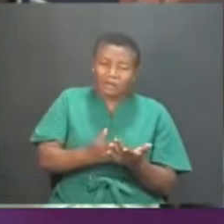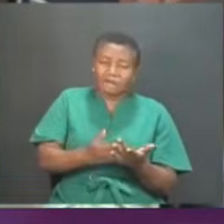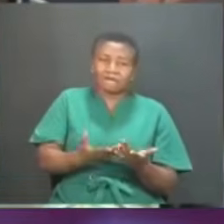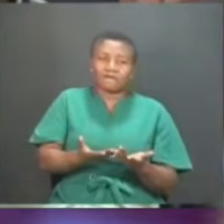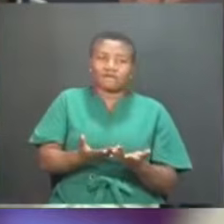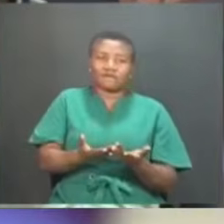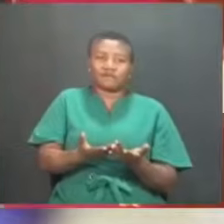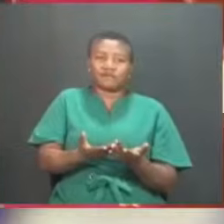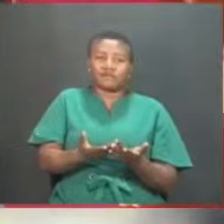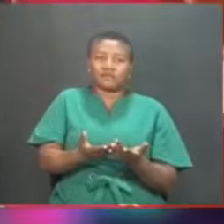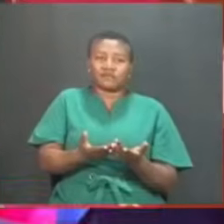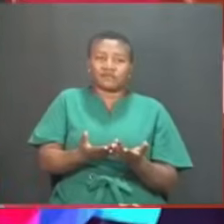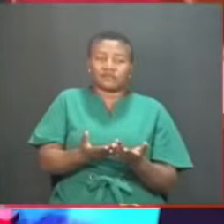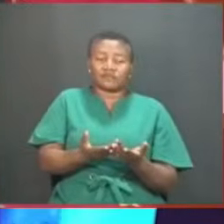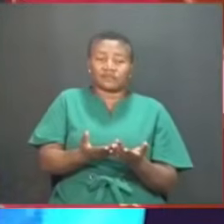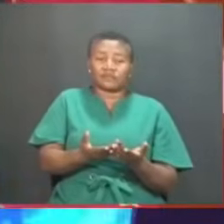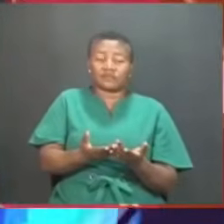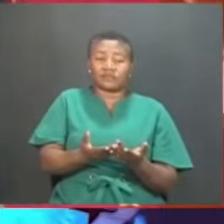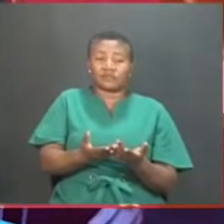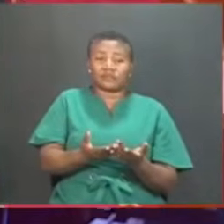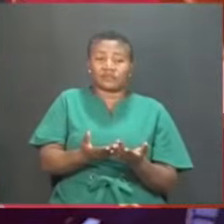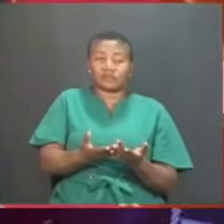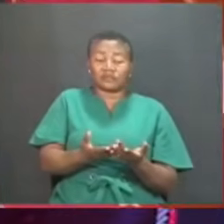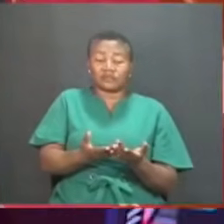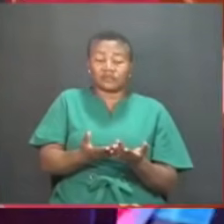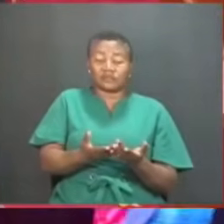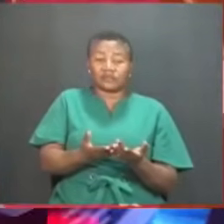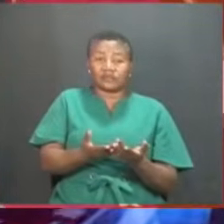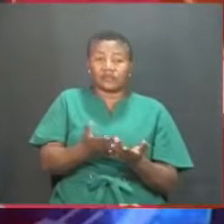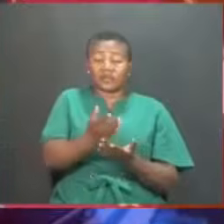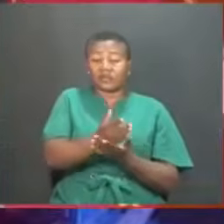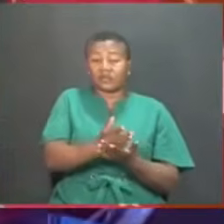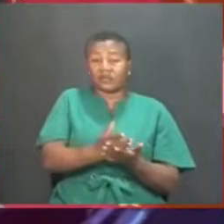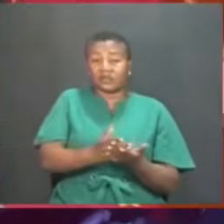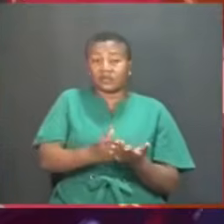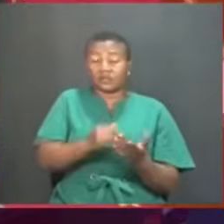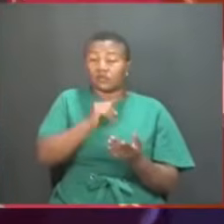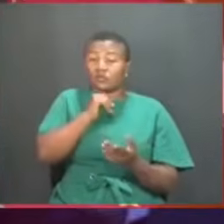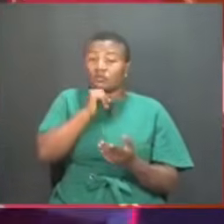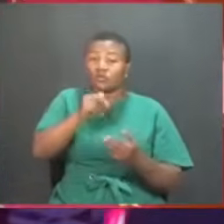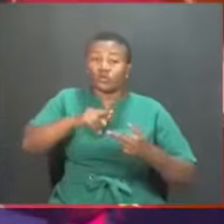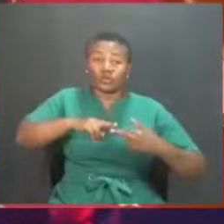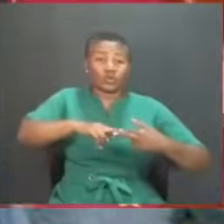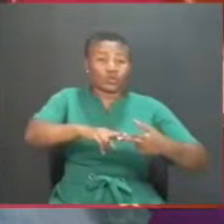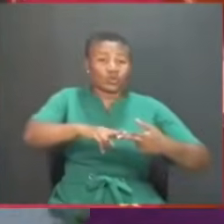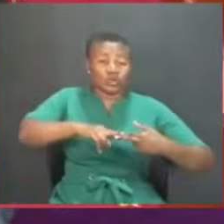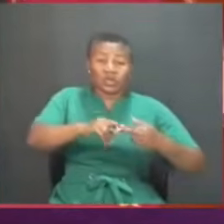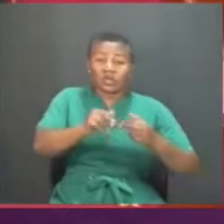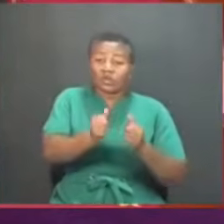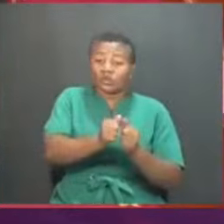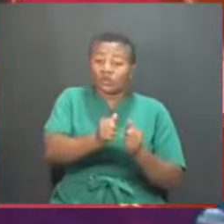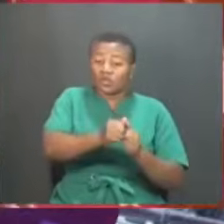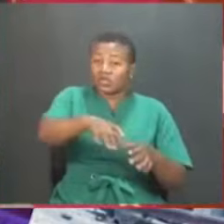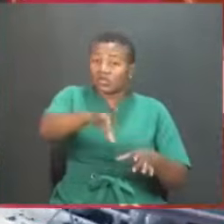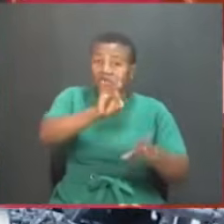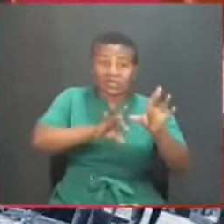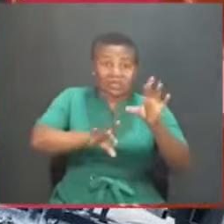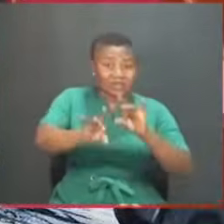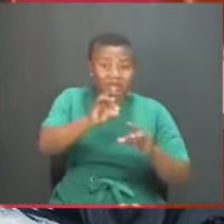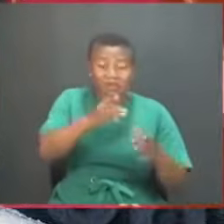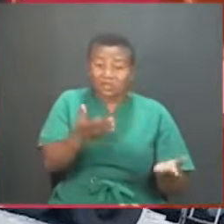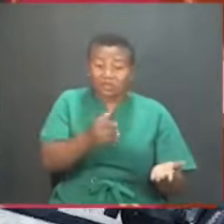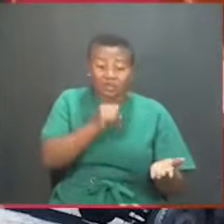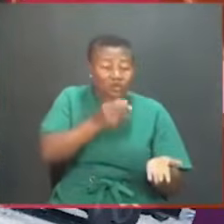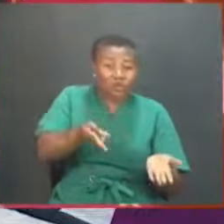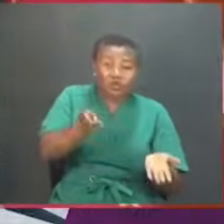potential recruits, and others, Mr. Speaker, unfortunately, are not related to the enlistment at all. The Speaker, out of